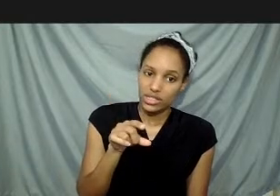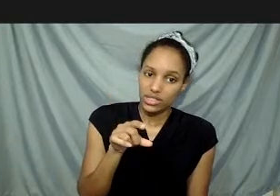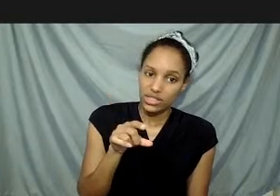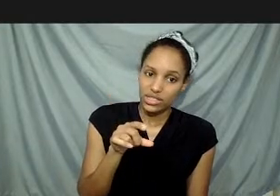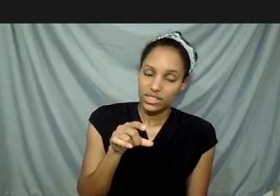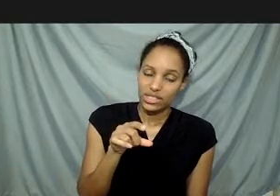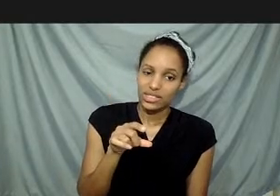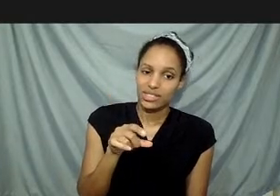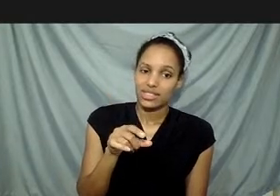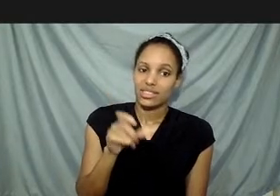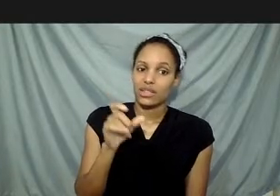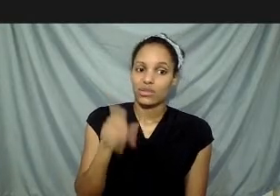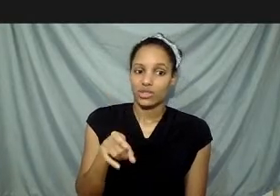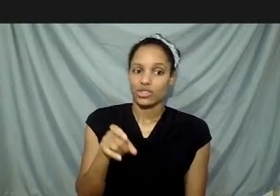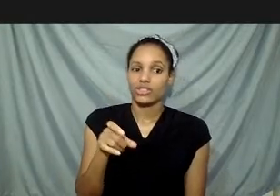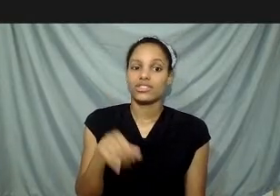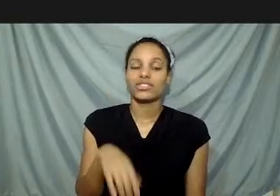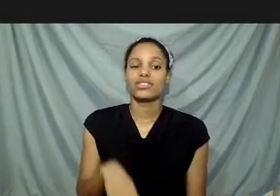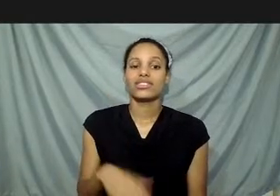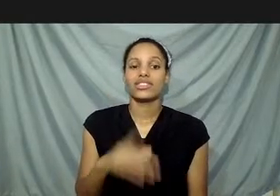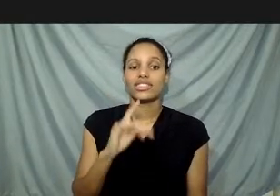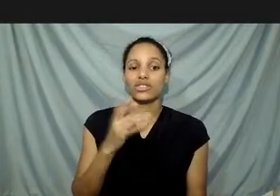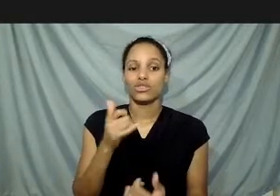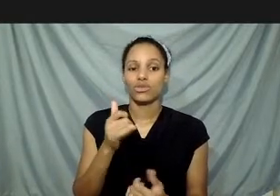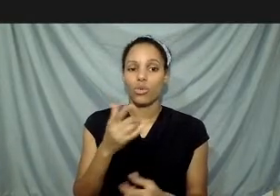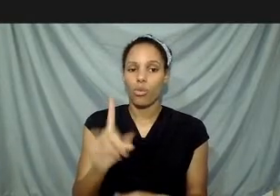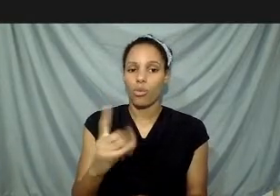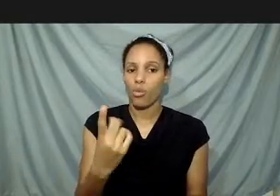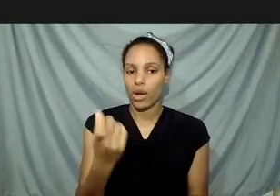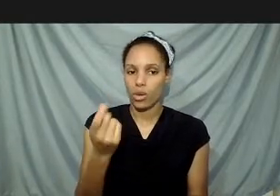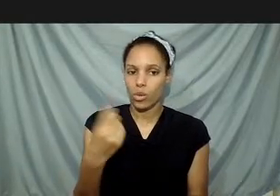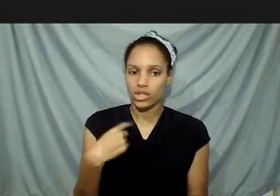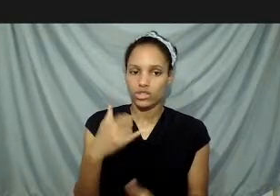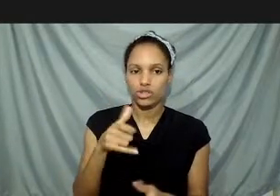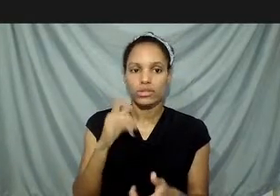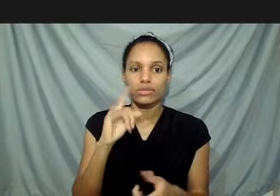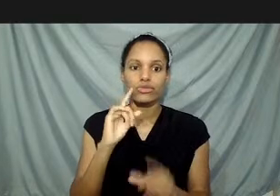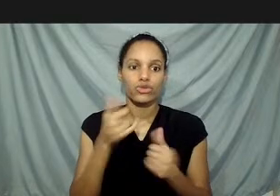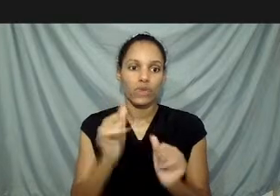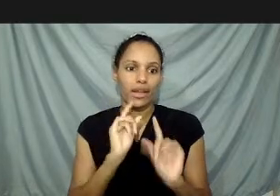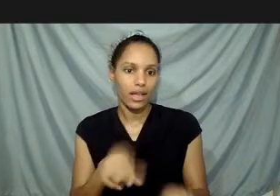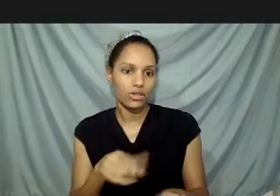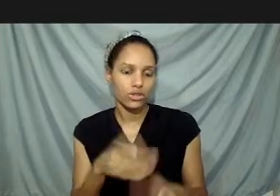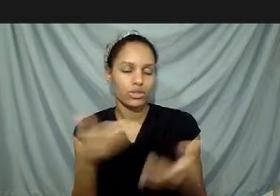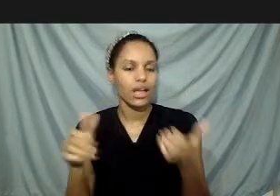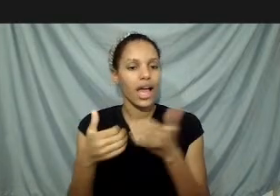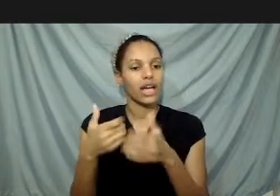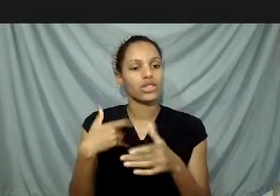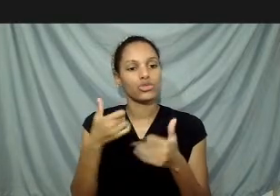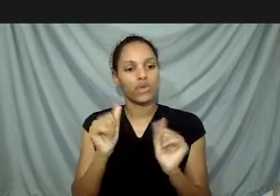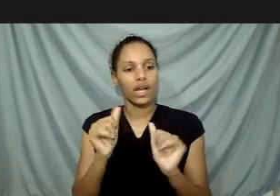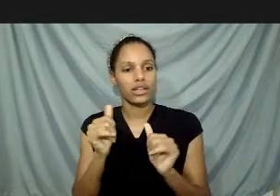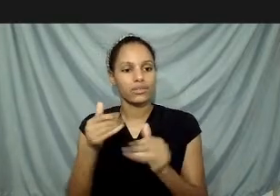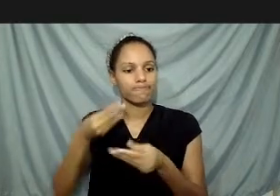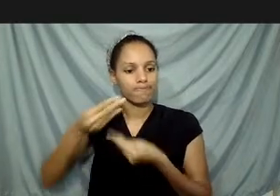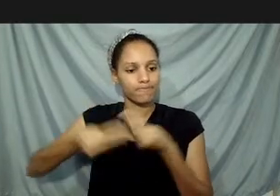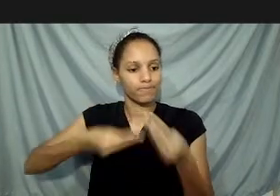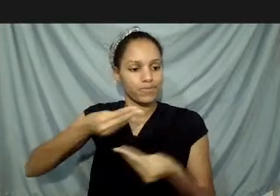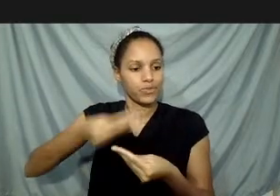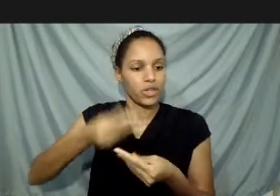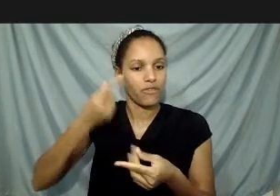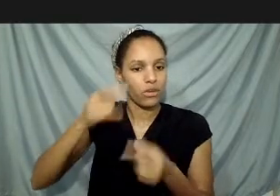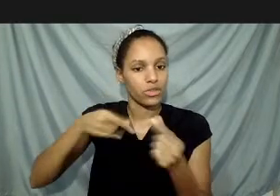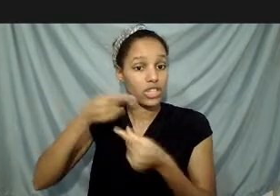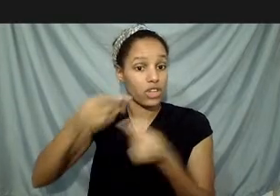Mama Diane's note is, how do you pass it on generationally? One, You and know, this is quick. Your